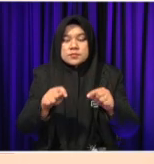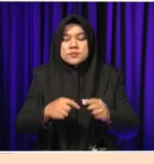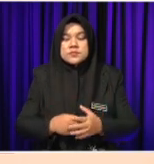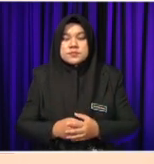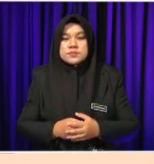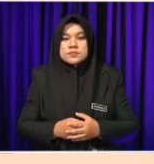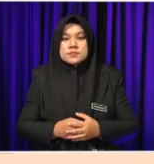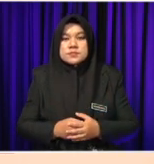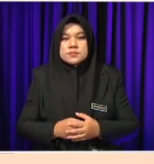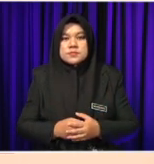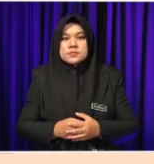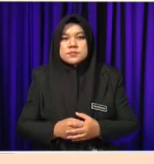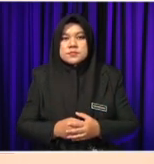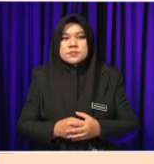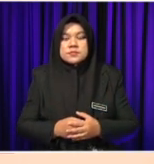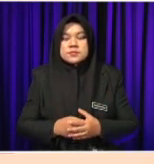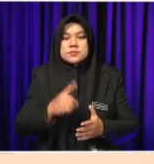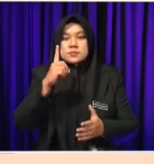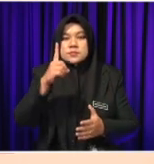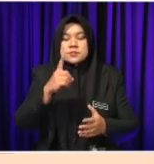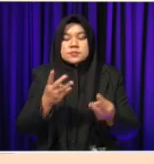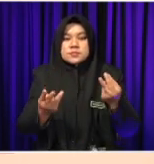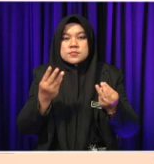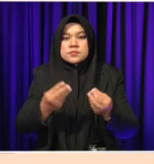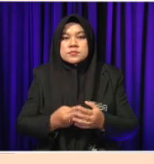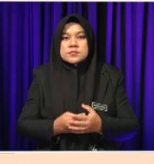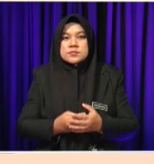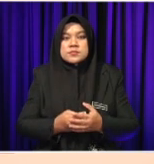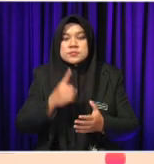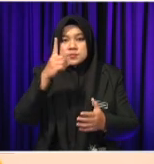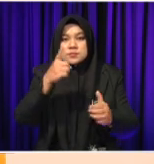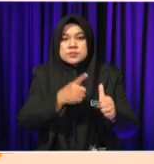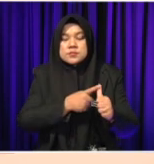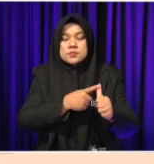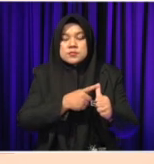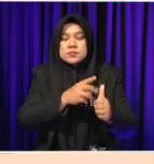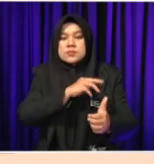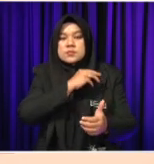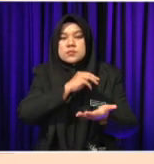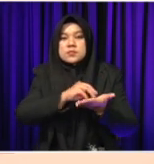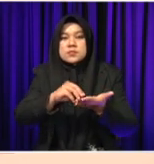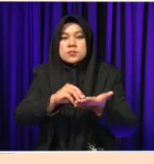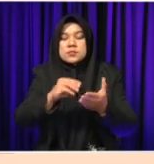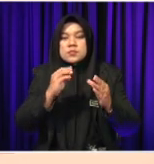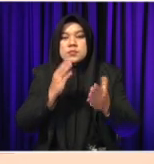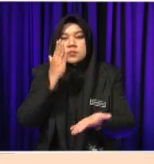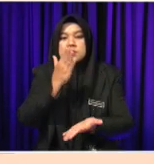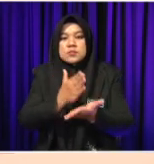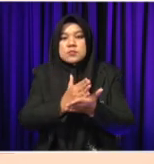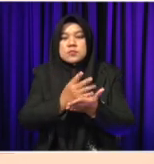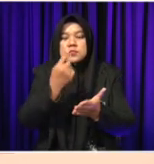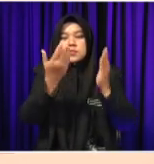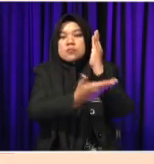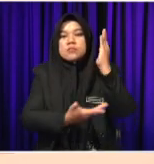Mira. What's your maybe first moral value, perhaps? The first moral value is stop the cutting trees.